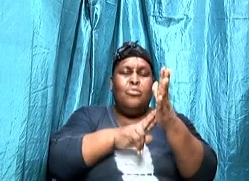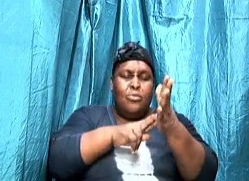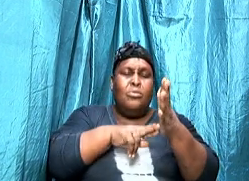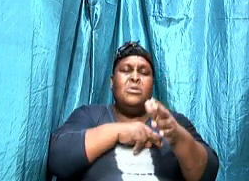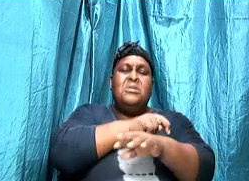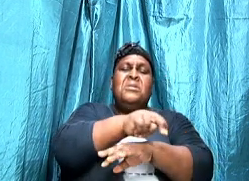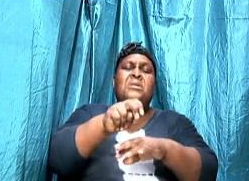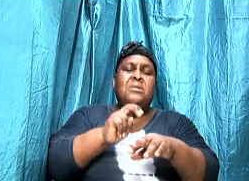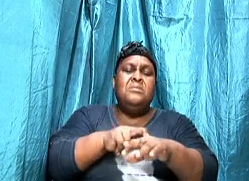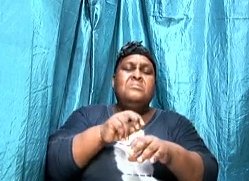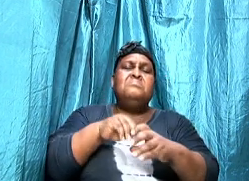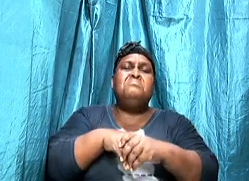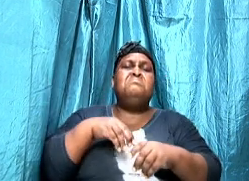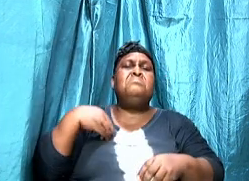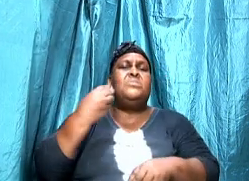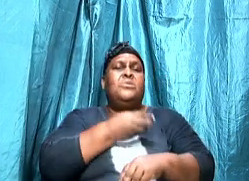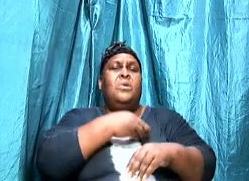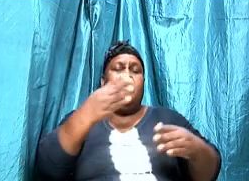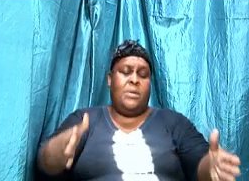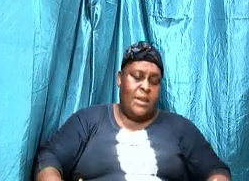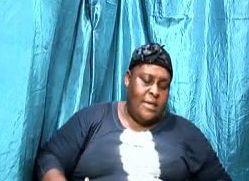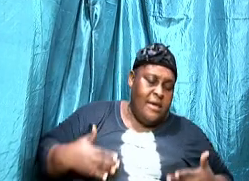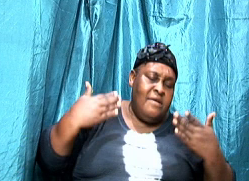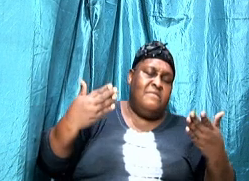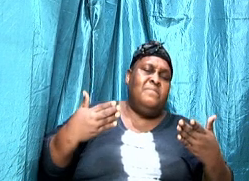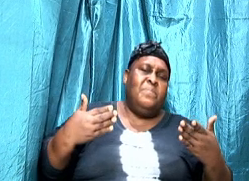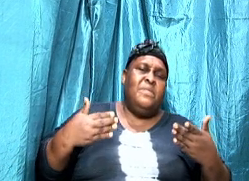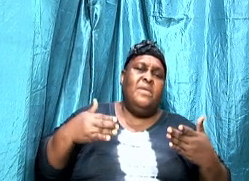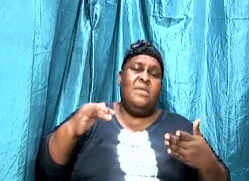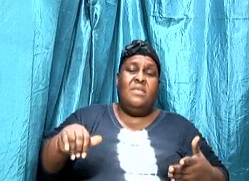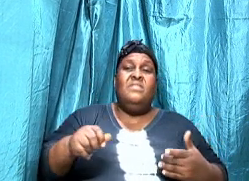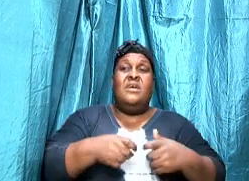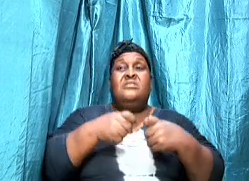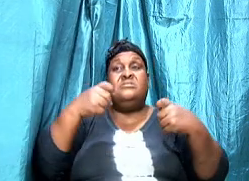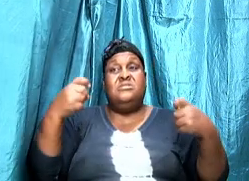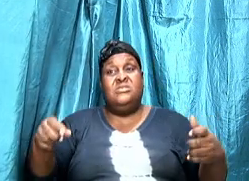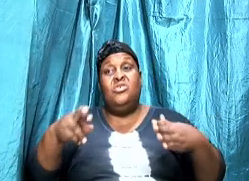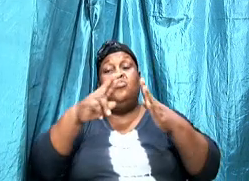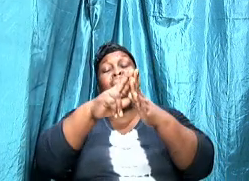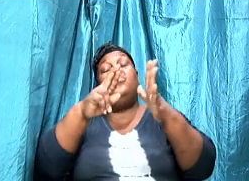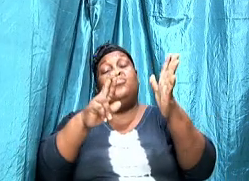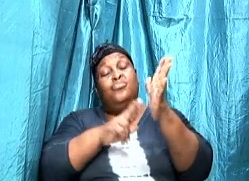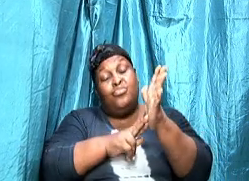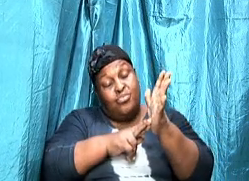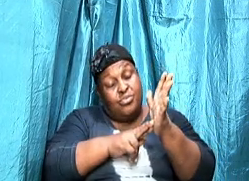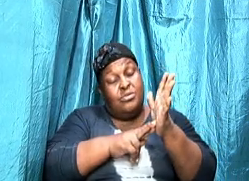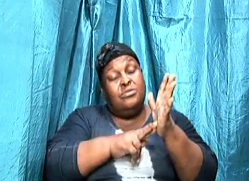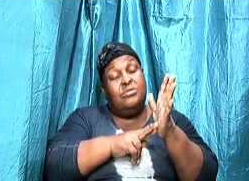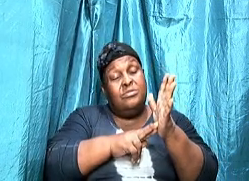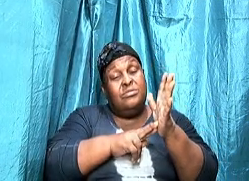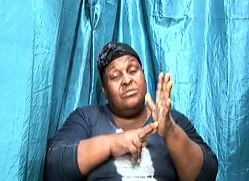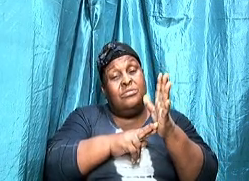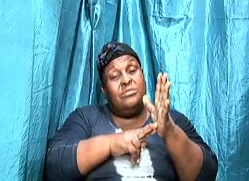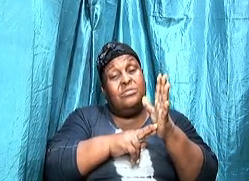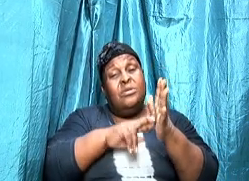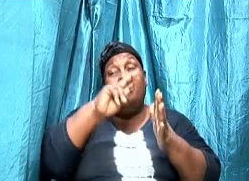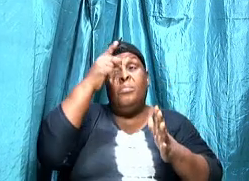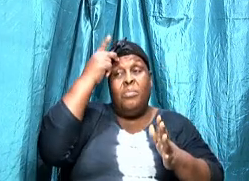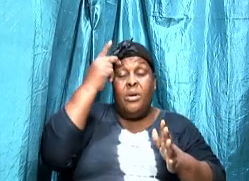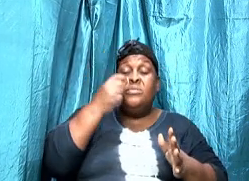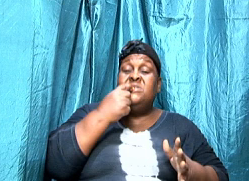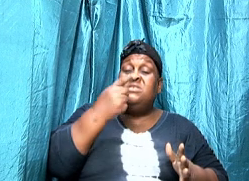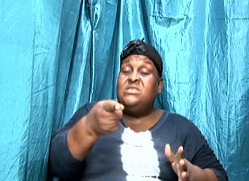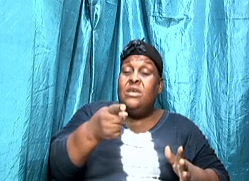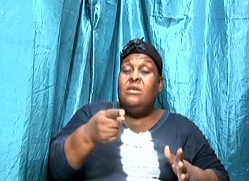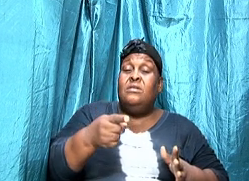our lives. And so he said that as sin has reigned, and this is the point I was trying to make. So Paul was saying,